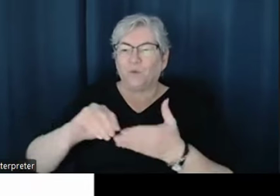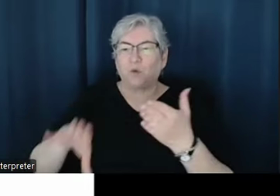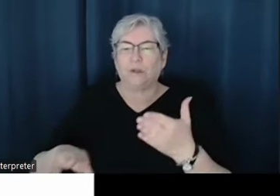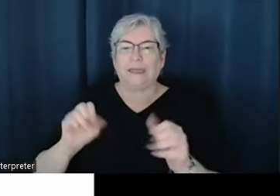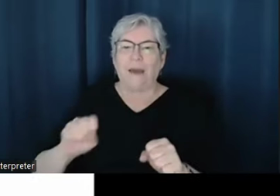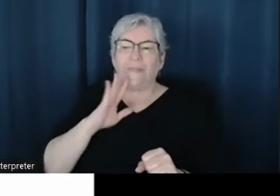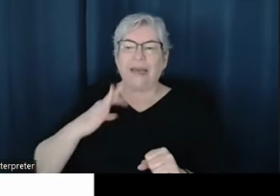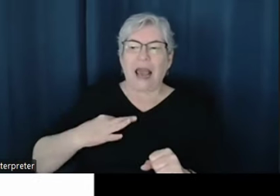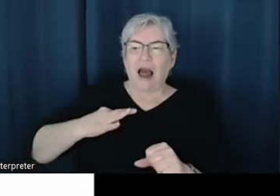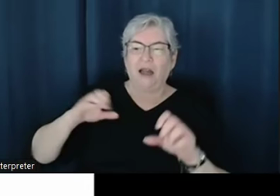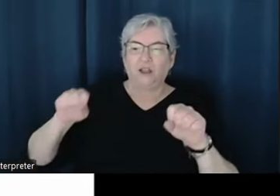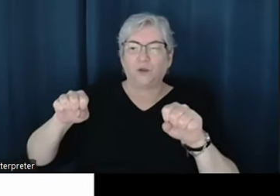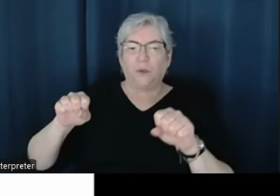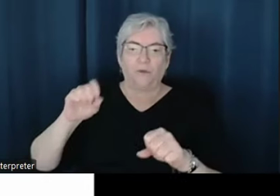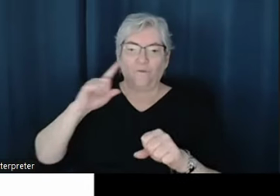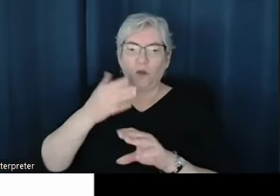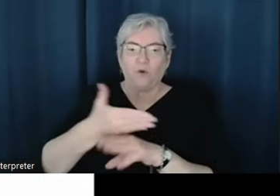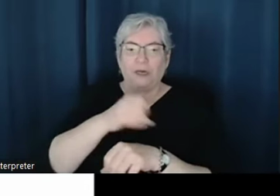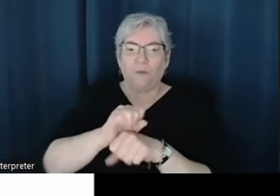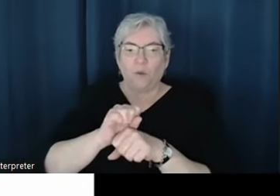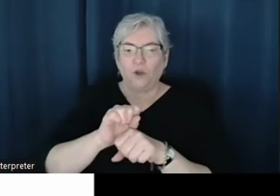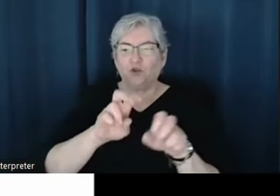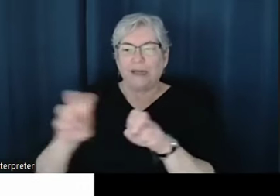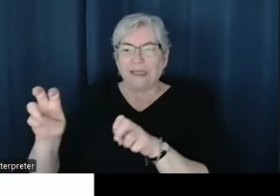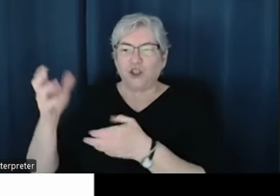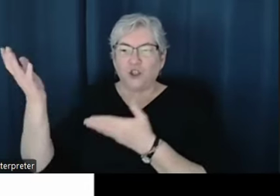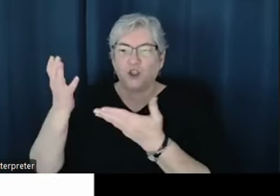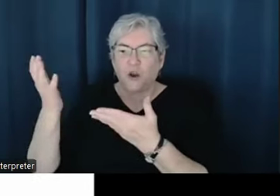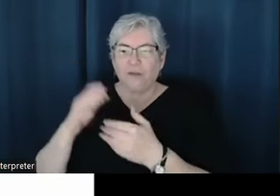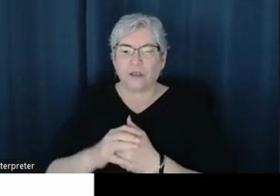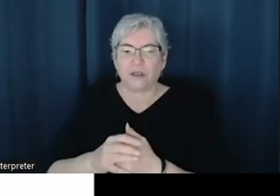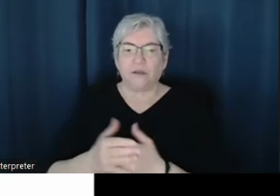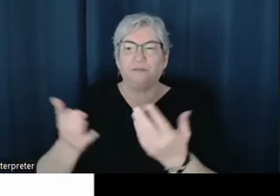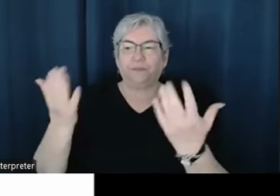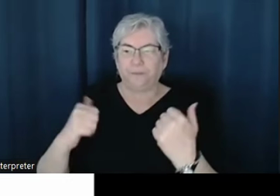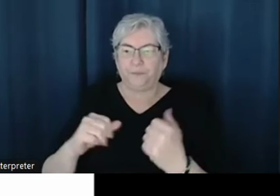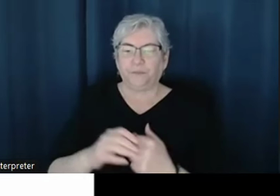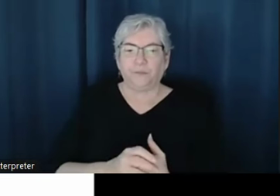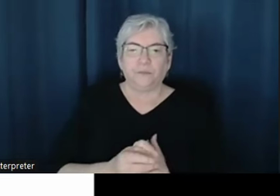eligible for the pre-employment transition services. Okay, go on to the next slide.